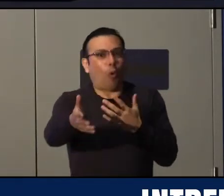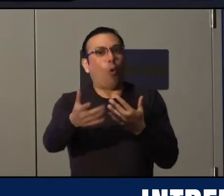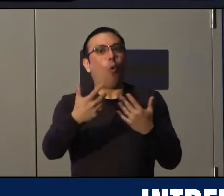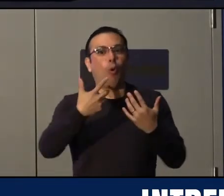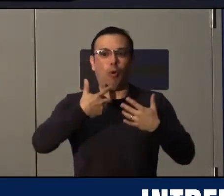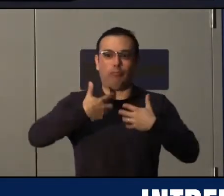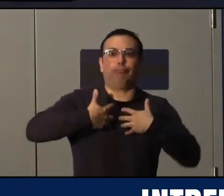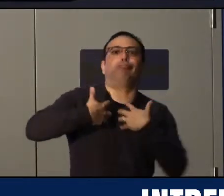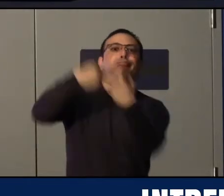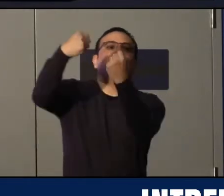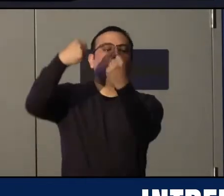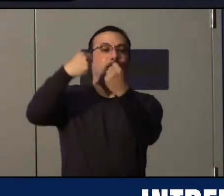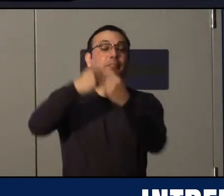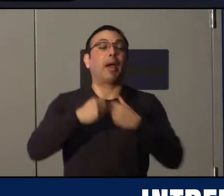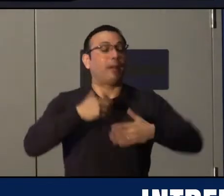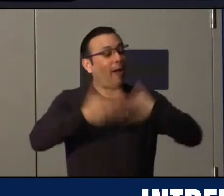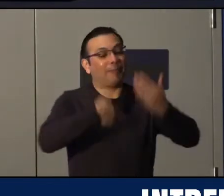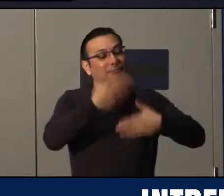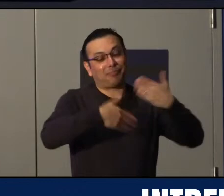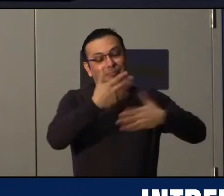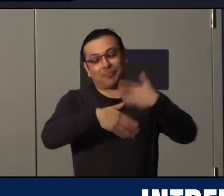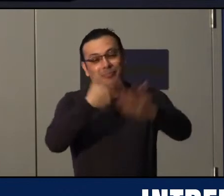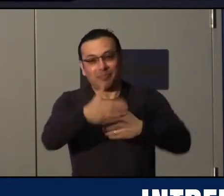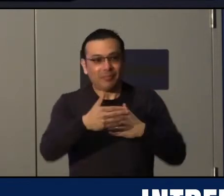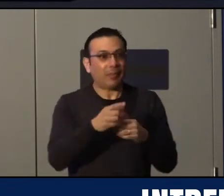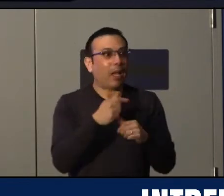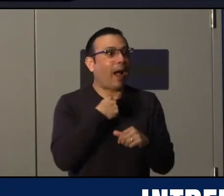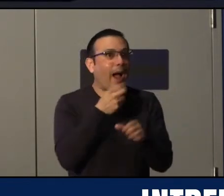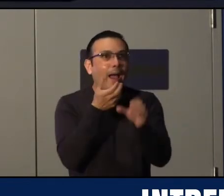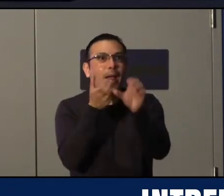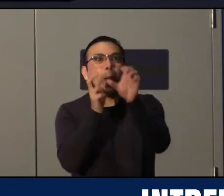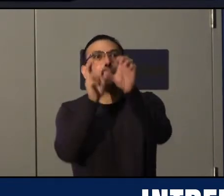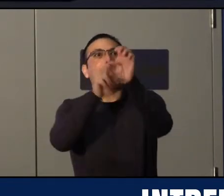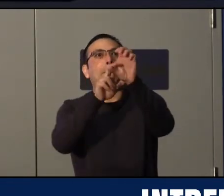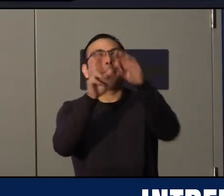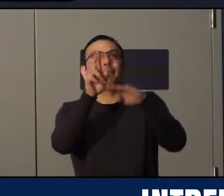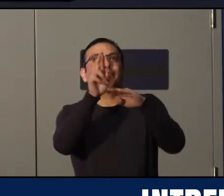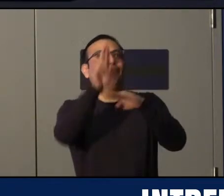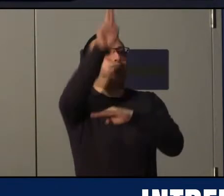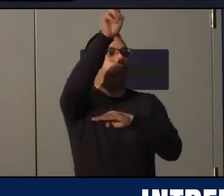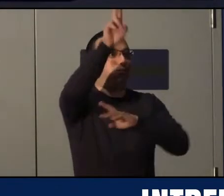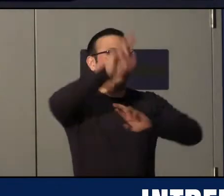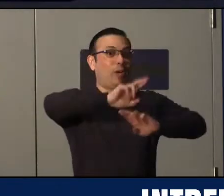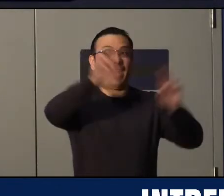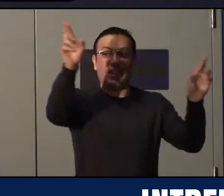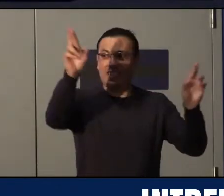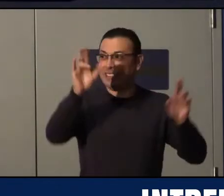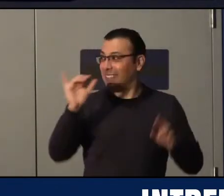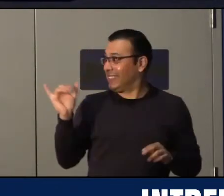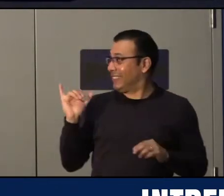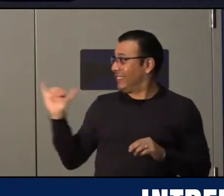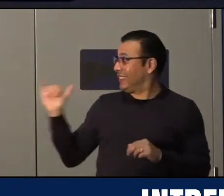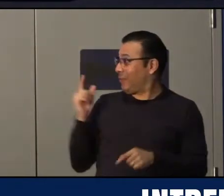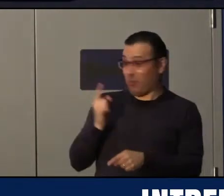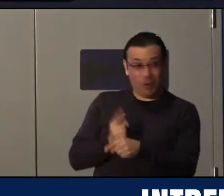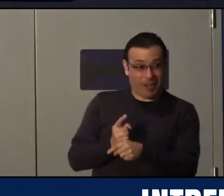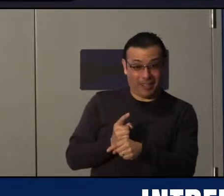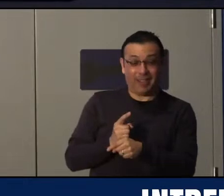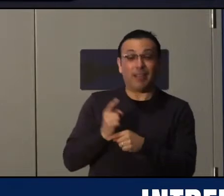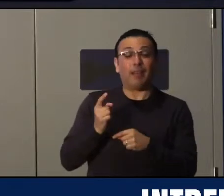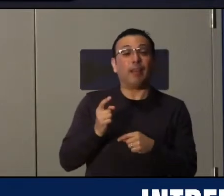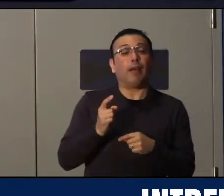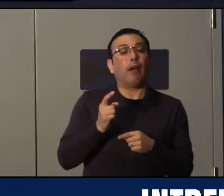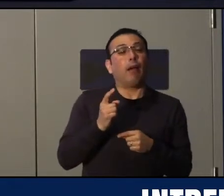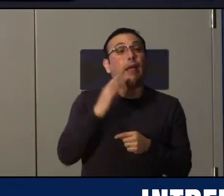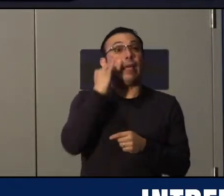quite a few years to flying the first time. And when we get ready to fly in space, I think the same was true for you, Sian. There's this opportunity to take up a little